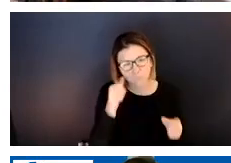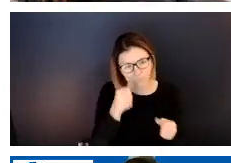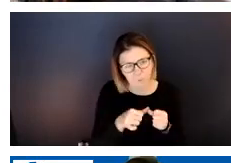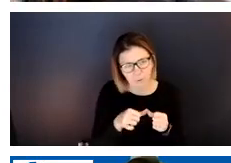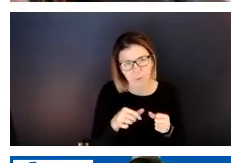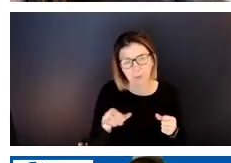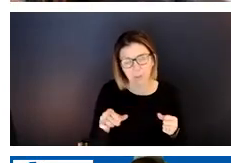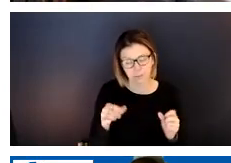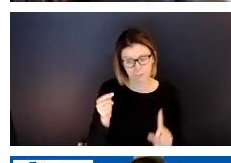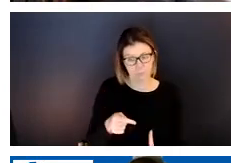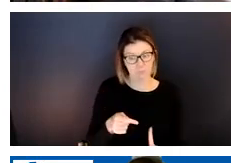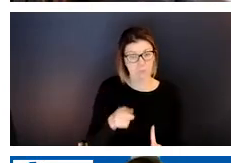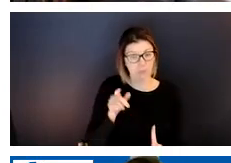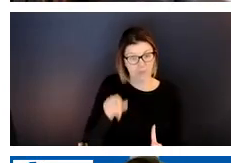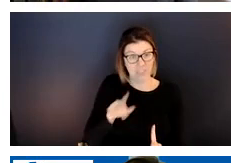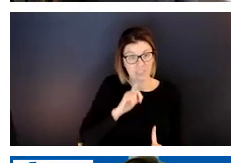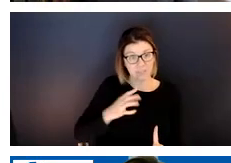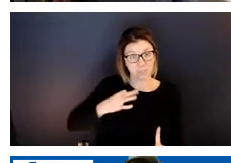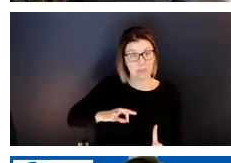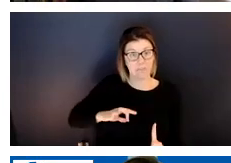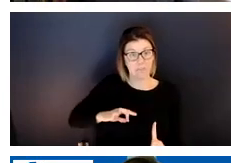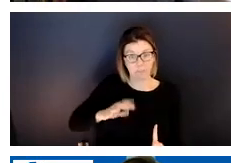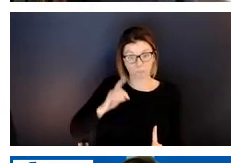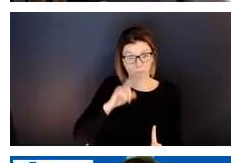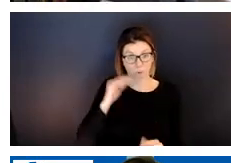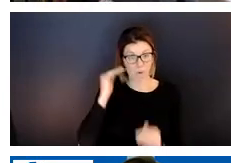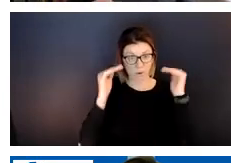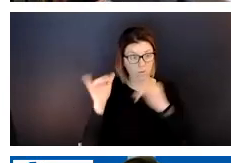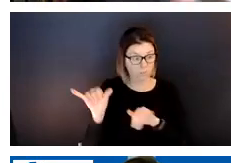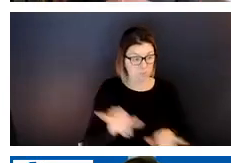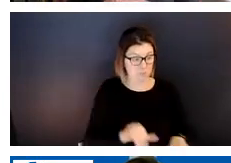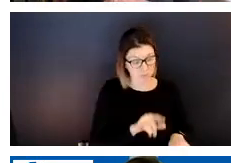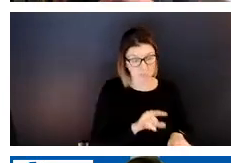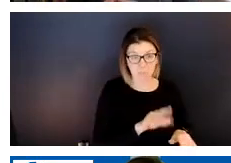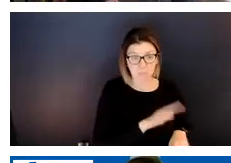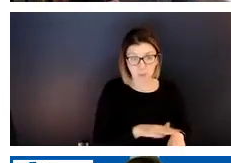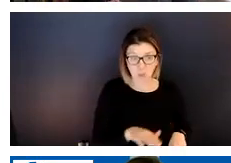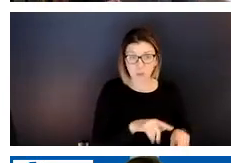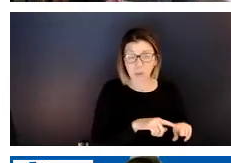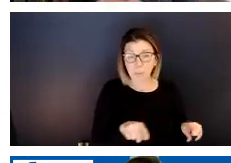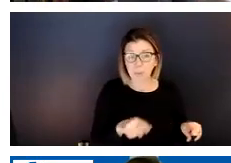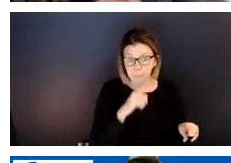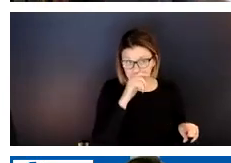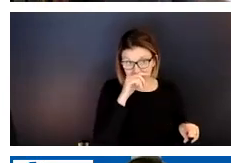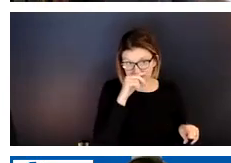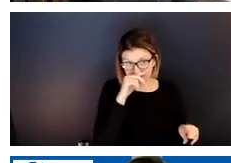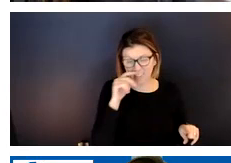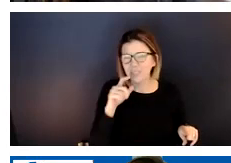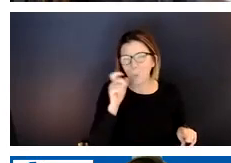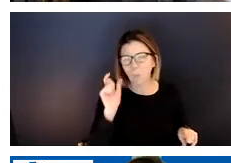core, this can be just as useful for adults as it may be for children, They may not need to